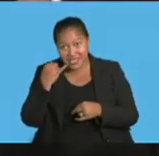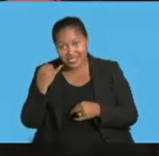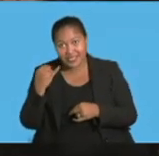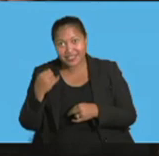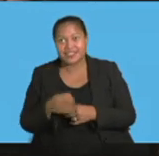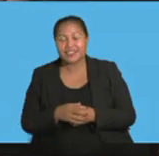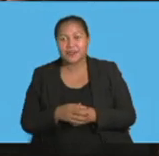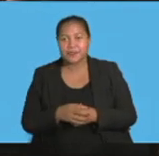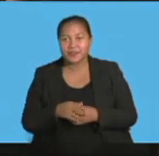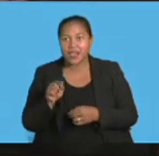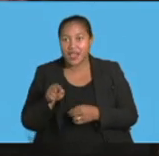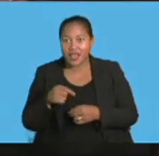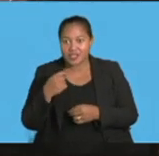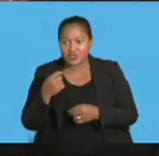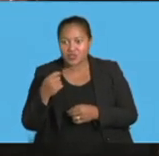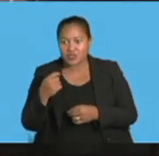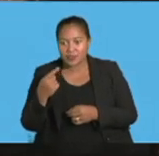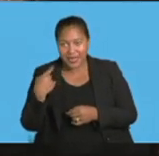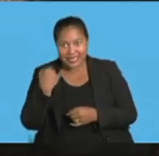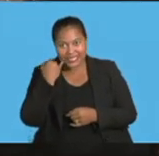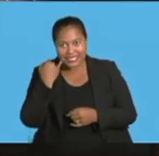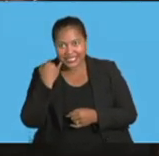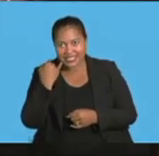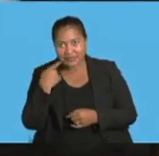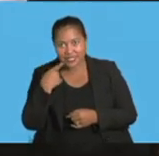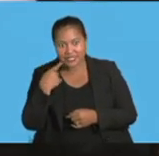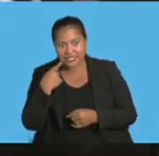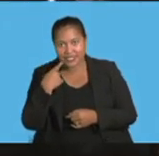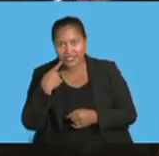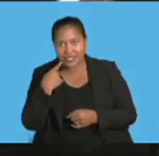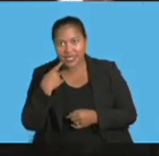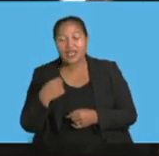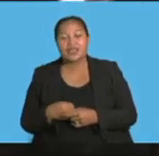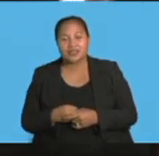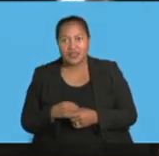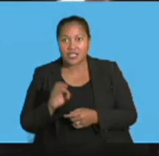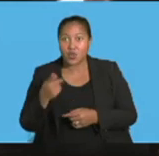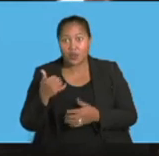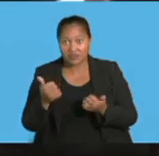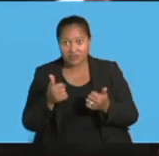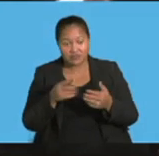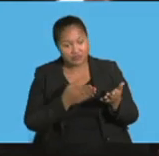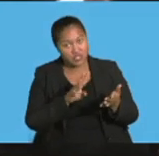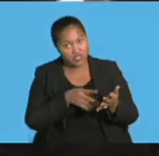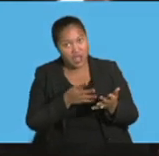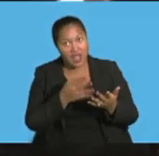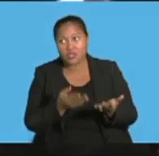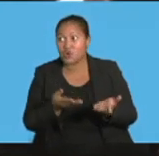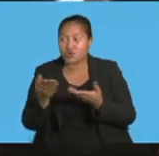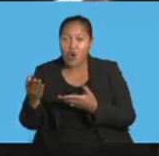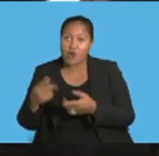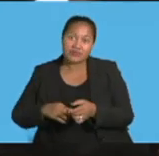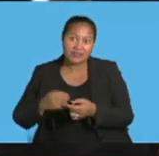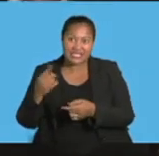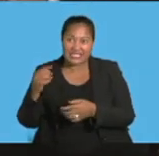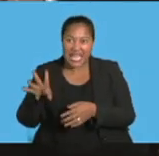and as soon as the carcass is taken to the abattoir, animal is taken to the abattoir, the carcass is weighed, slaughtered carcass